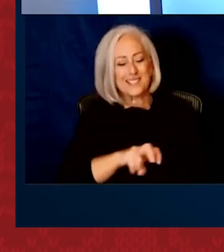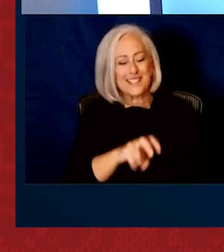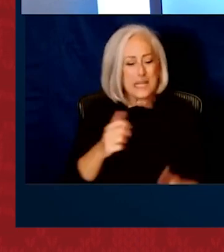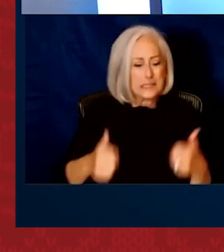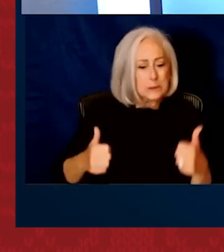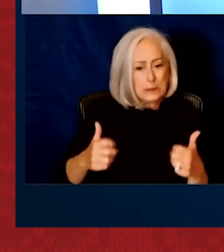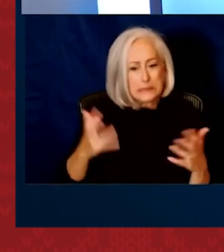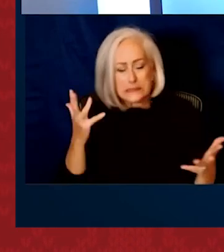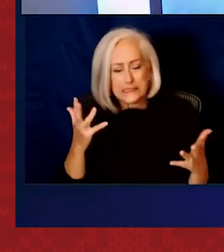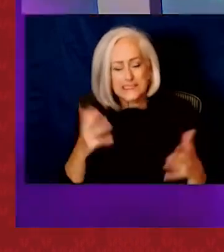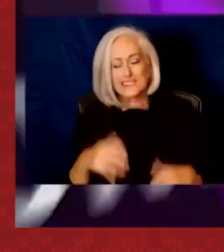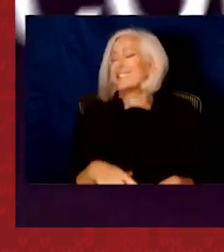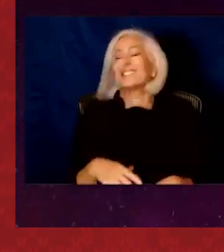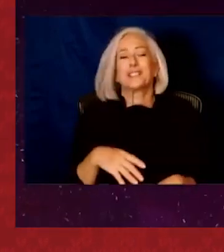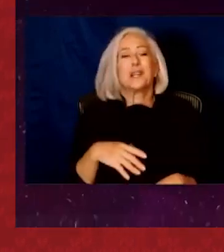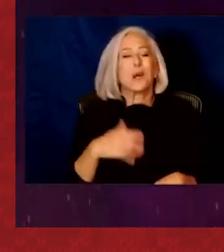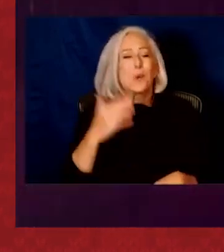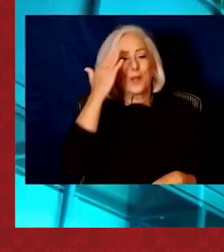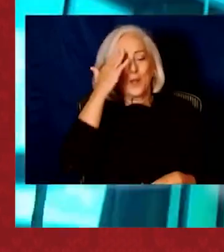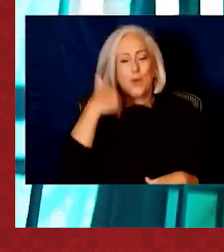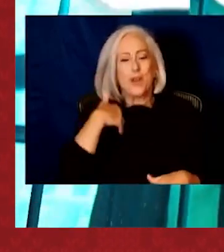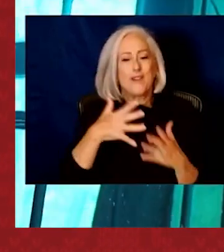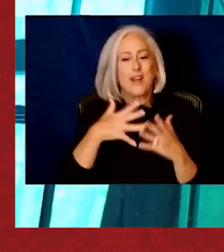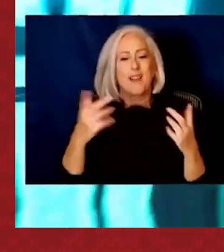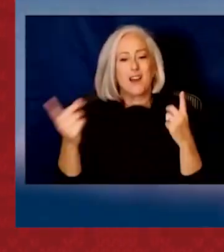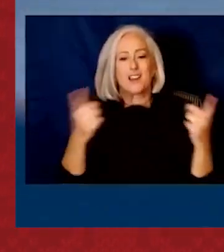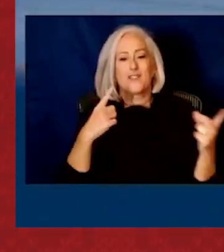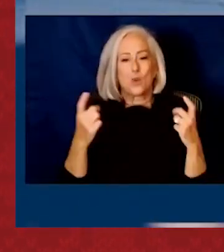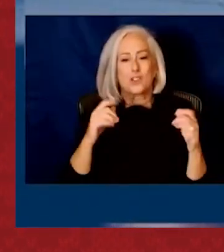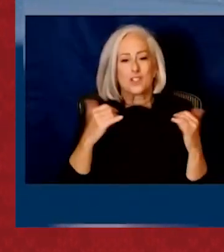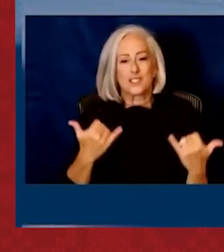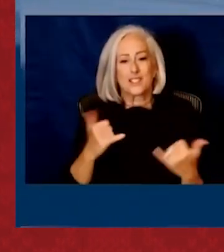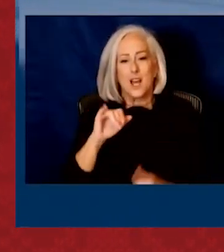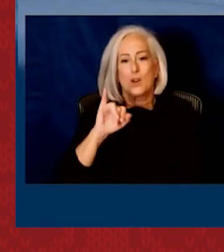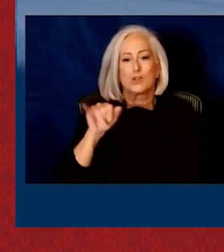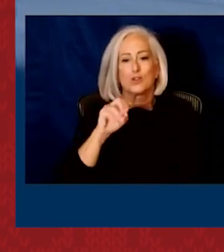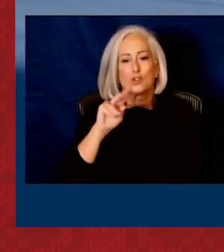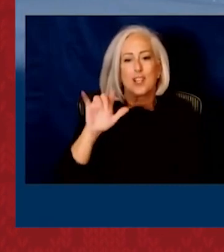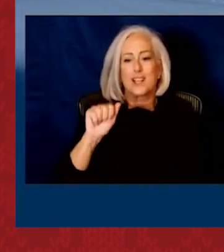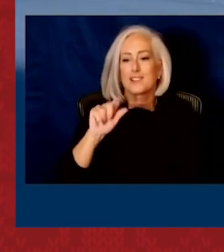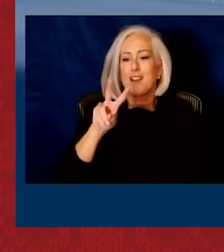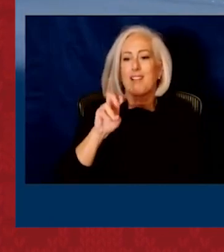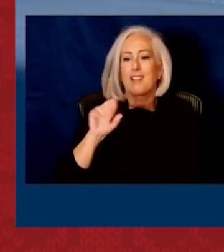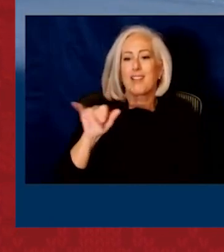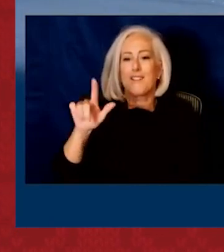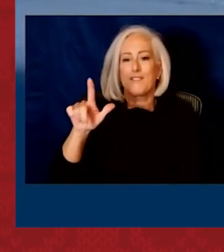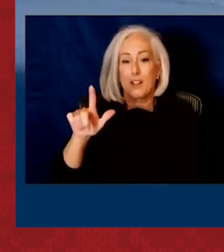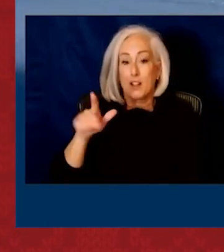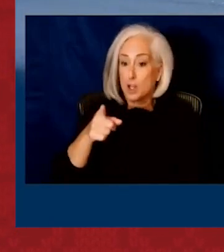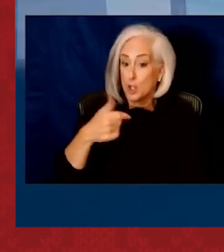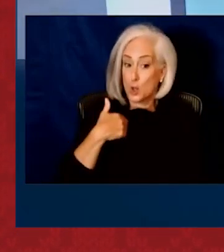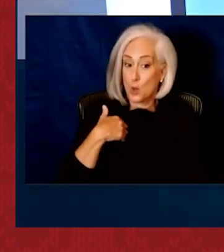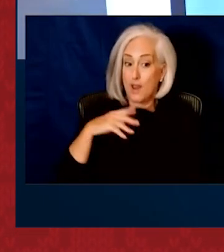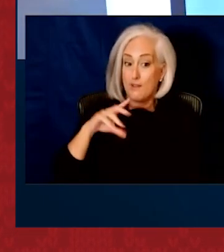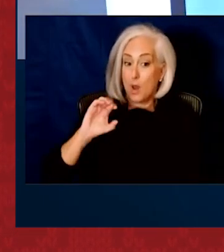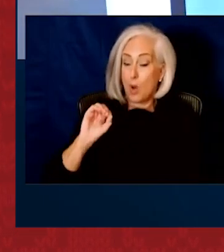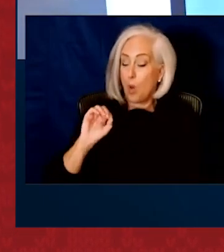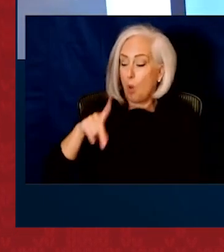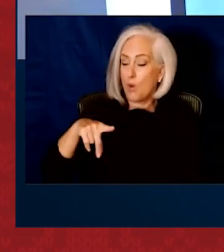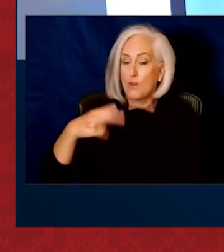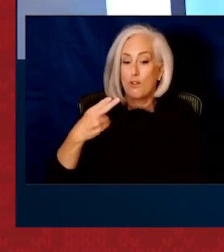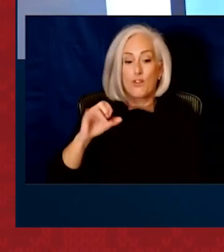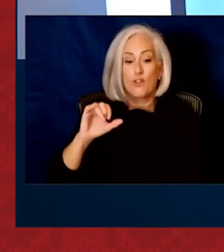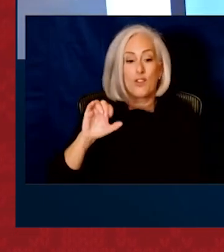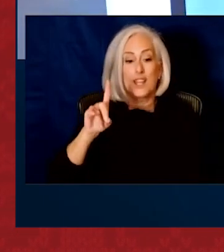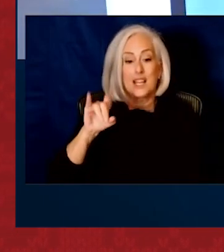questions out there. Let's go head over to the studio and talk to Jessica Lavelle. Jessica, do you have ophidiophobia, and can you say it? I